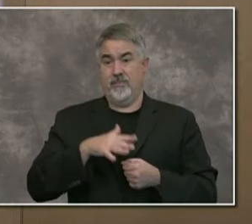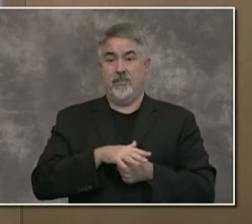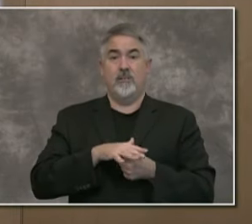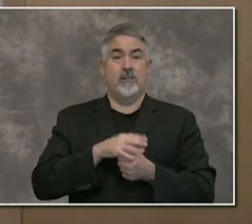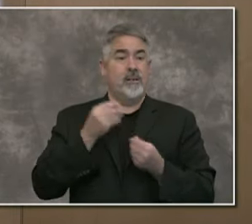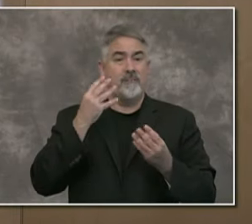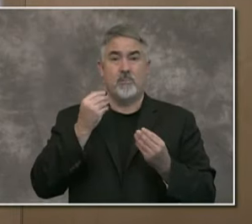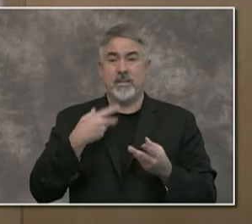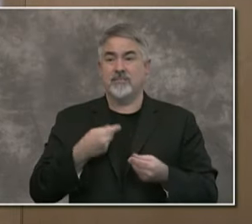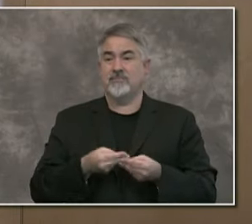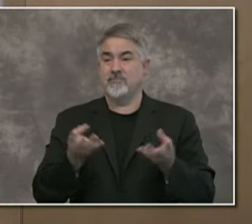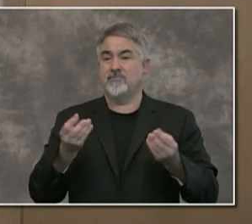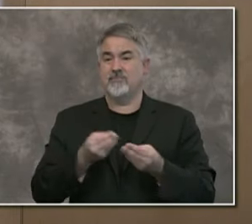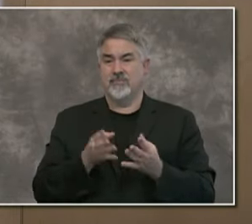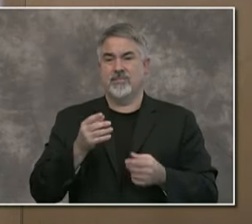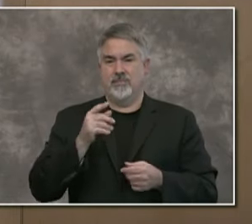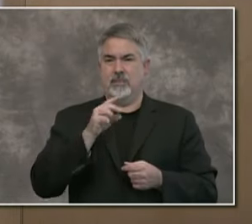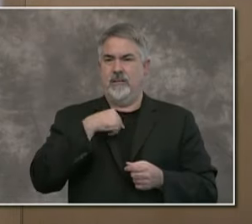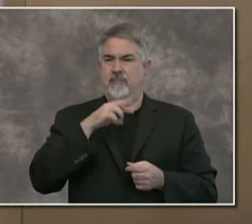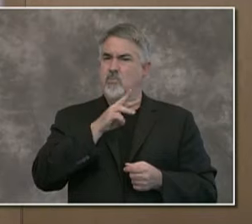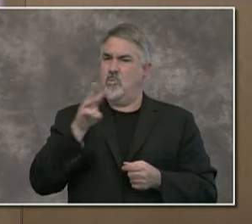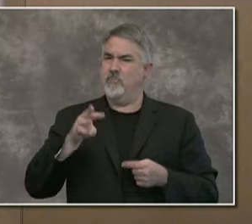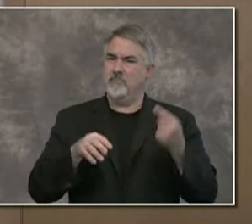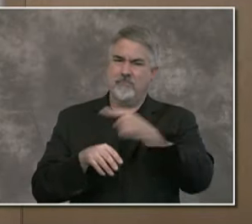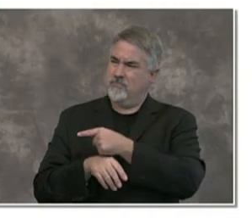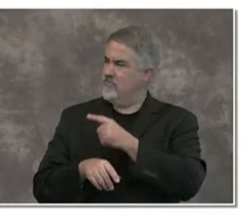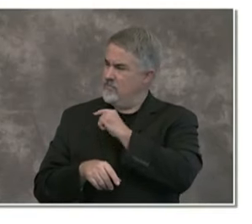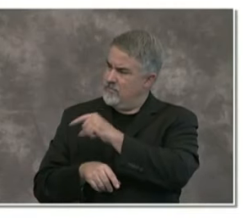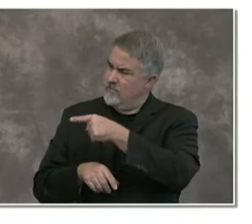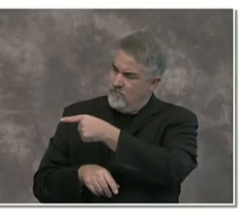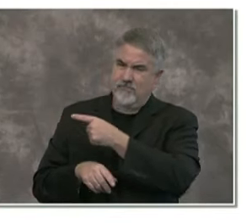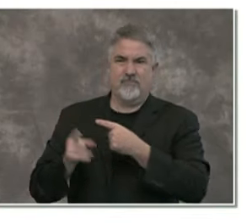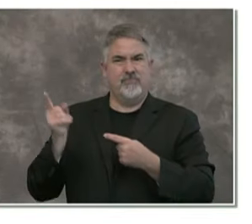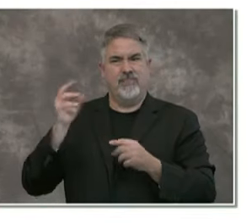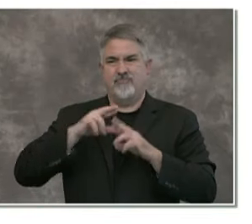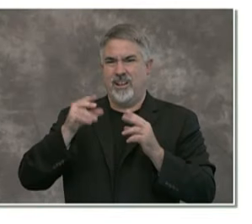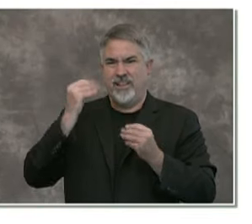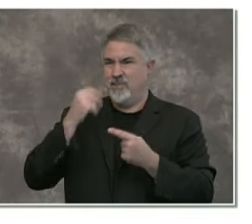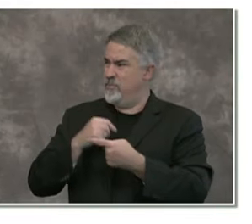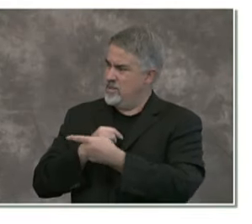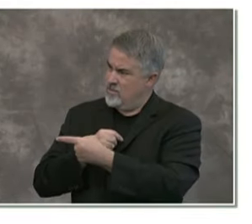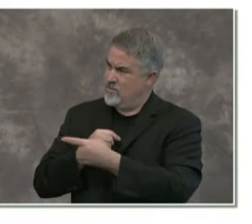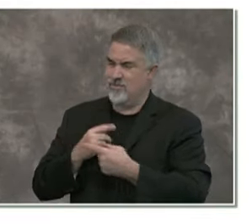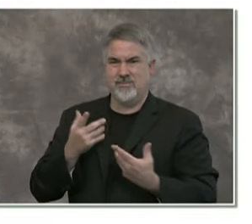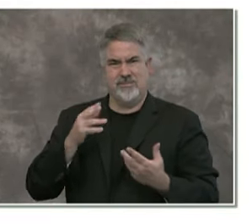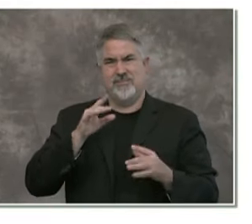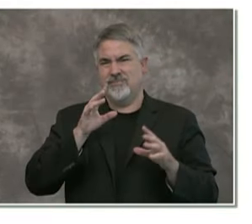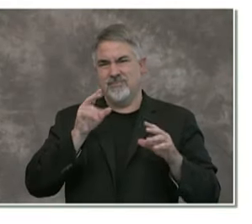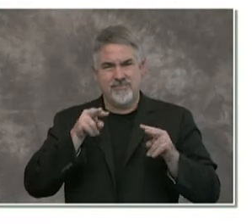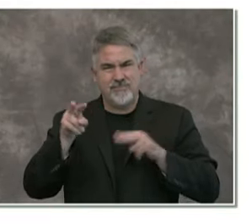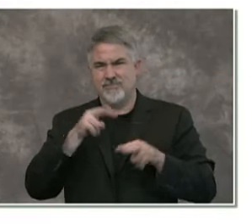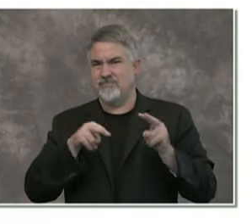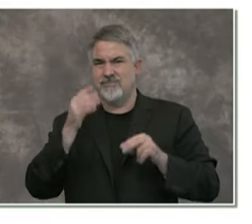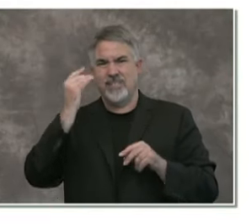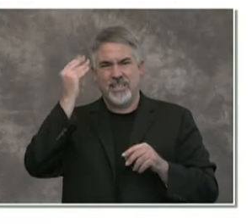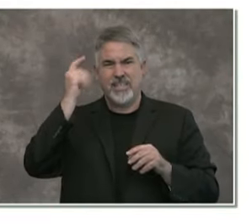information is on our website, and the website is cited here in front of me, and that's